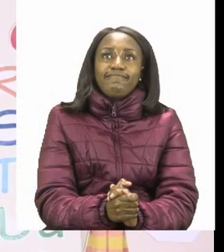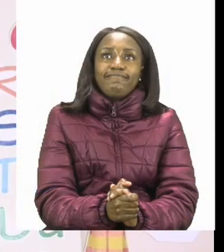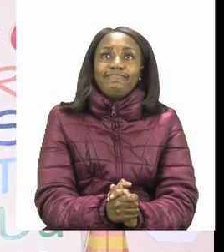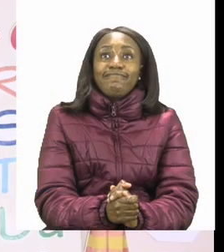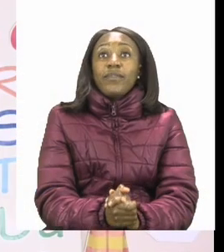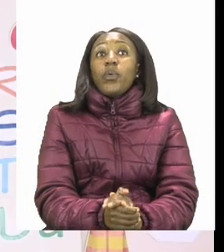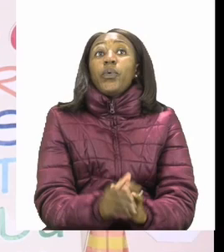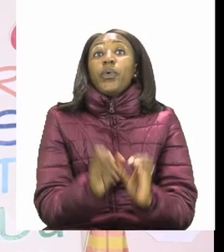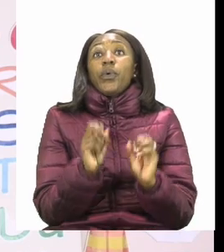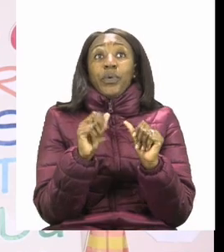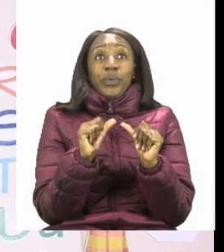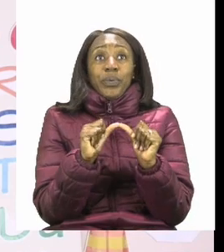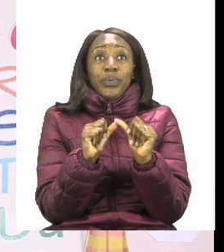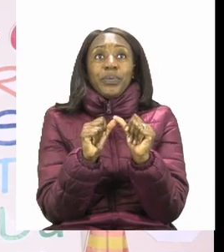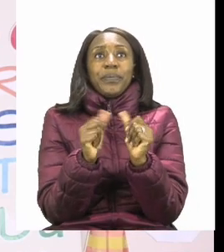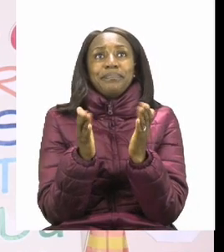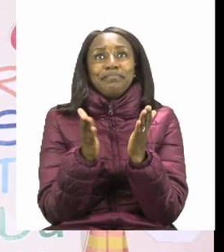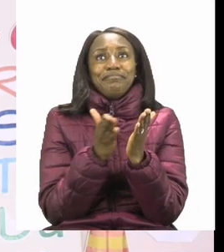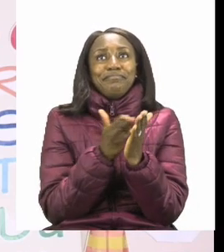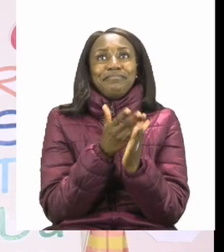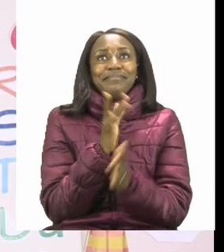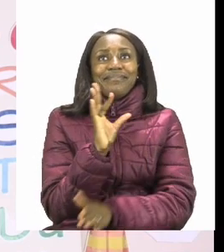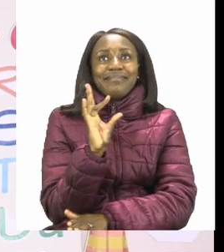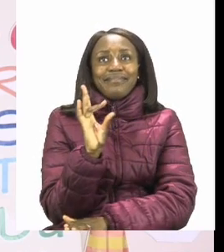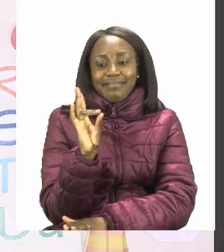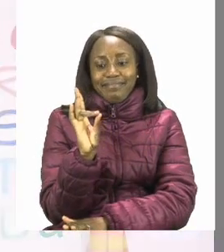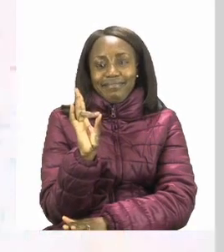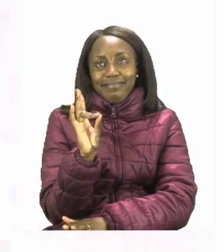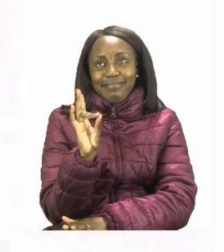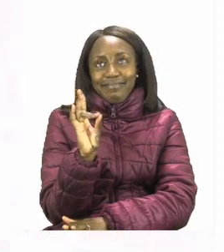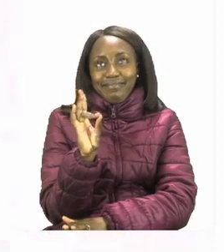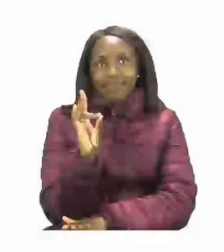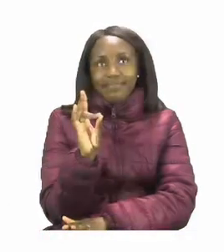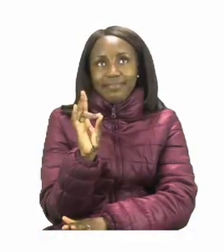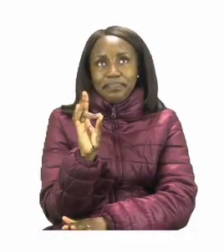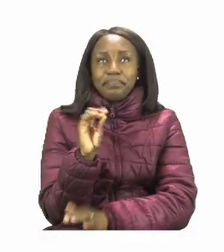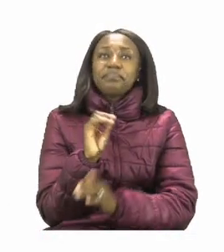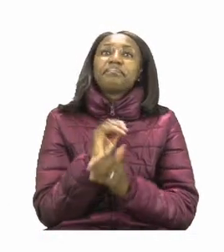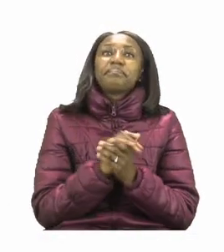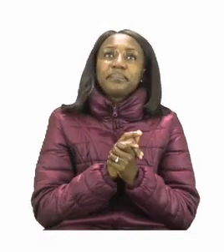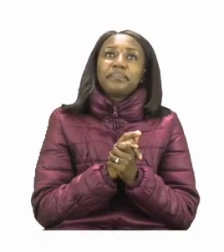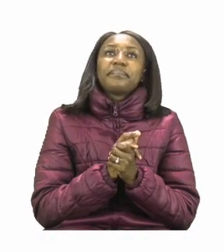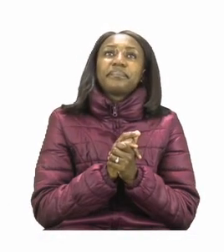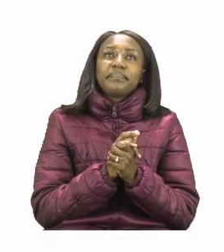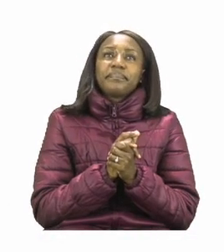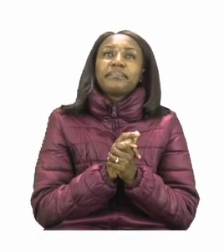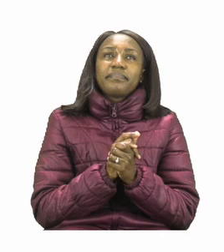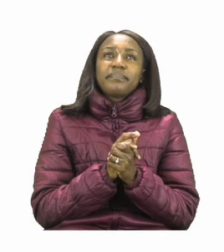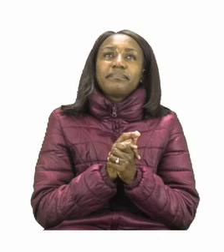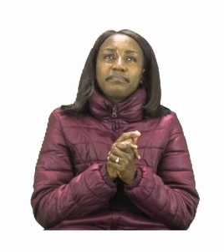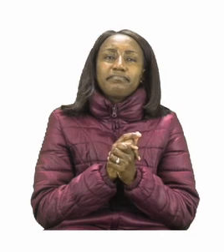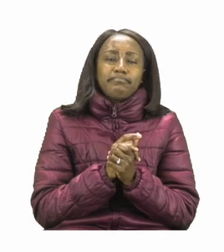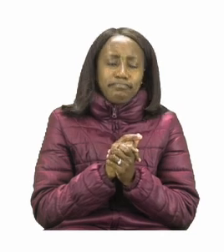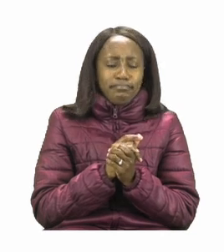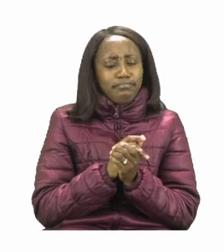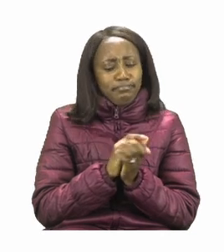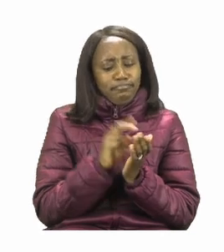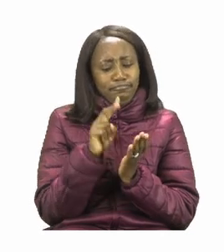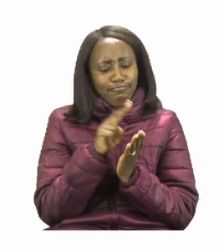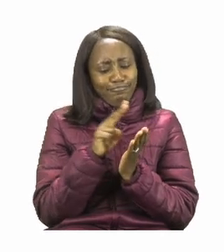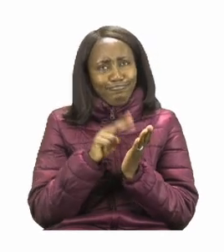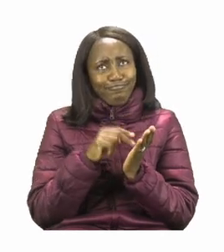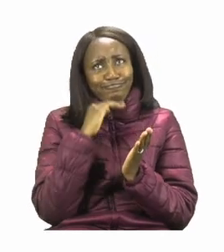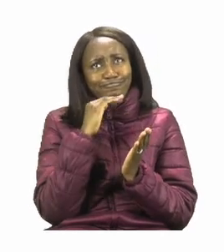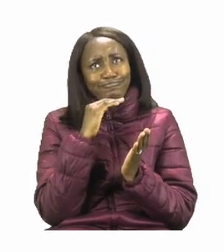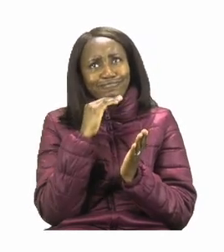Let's now move on to the next part of our lesson on page 7. On page 7, we are going to be doing a